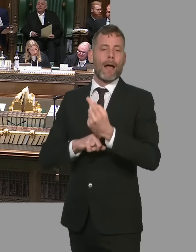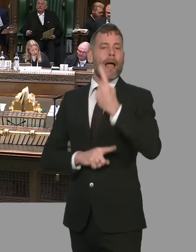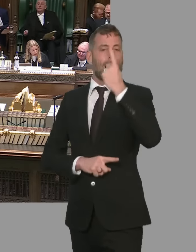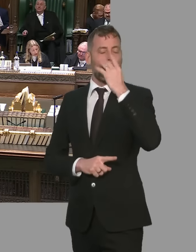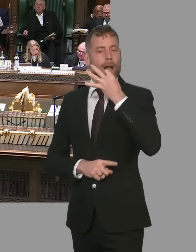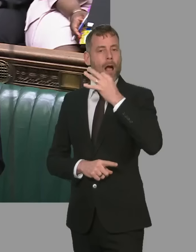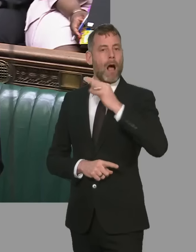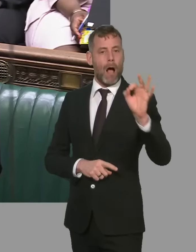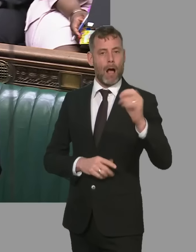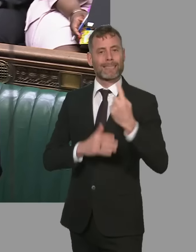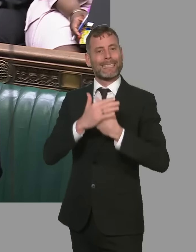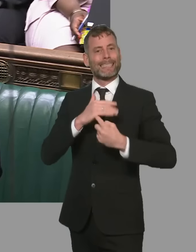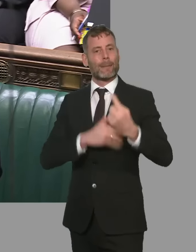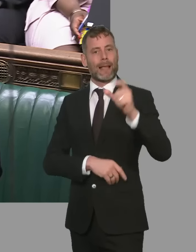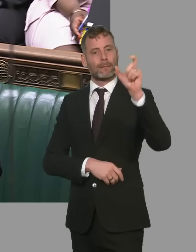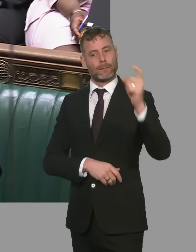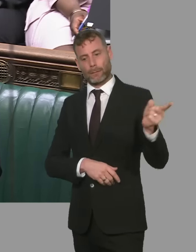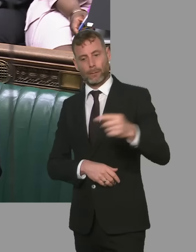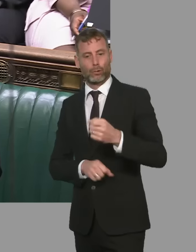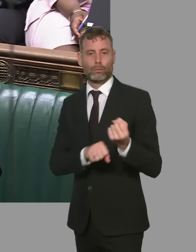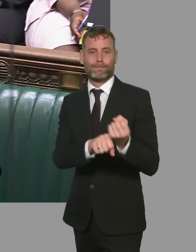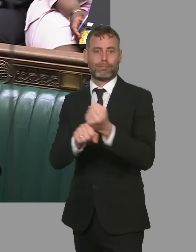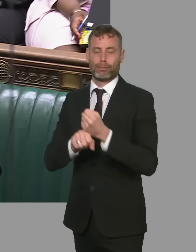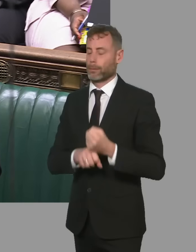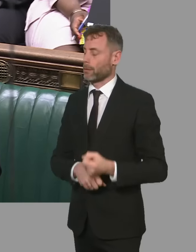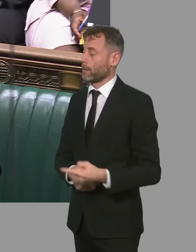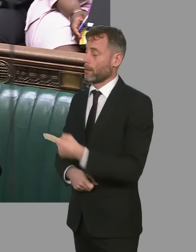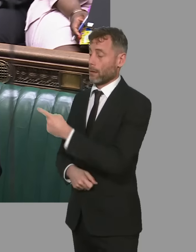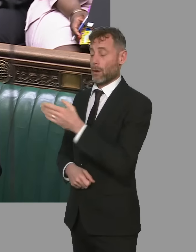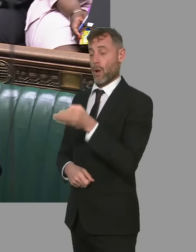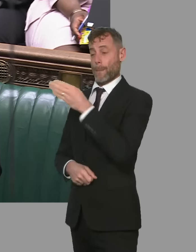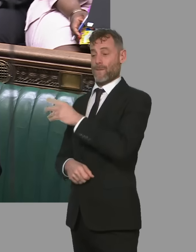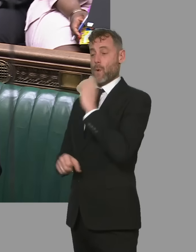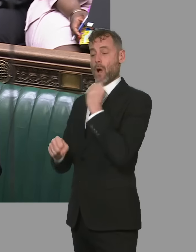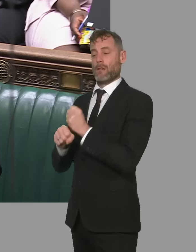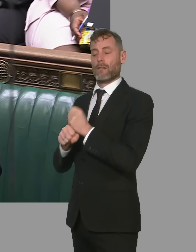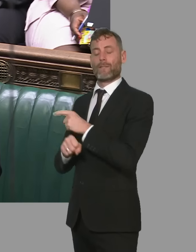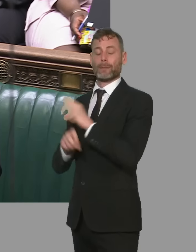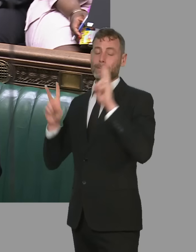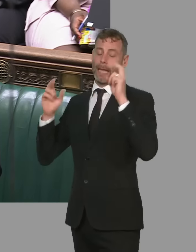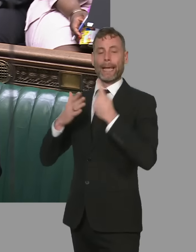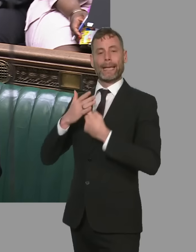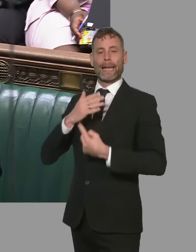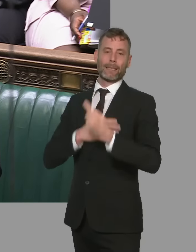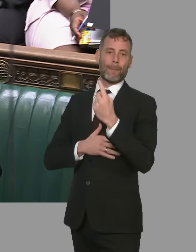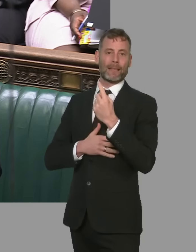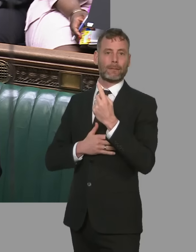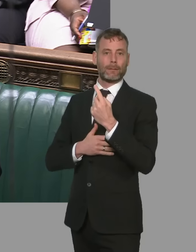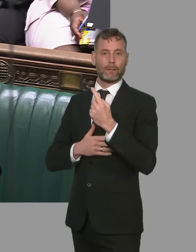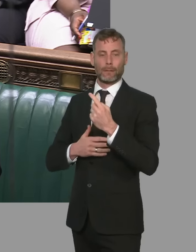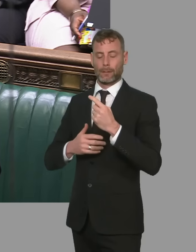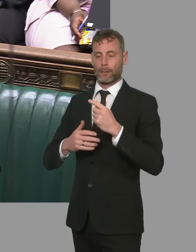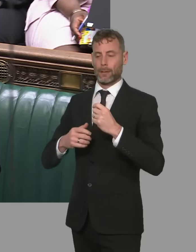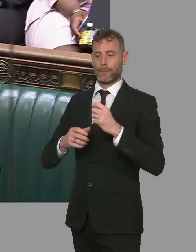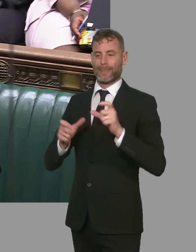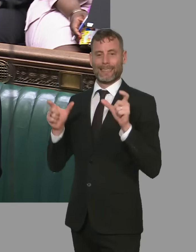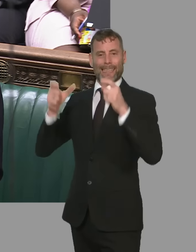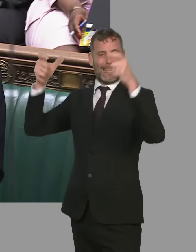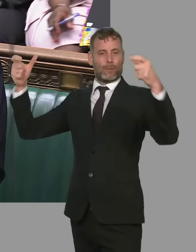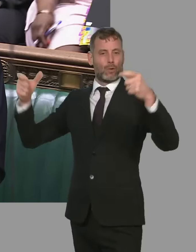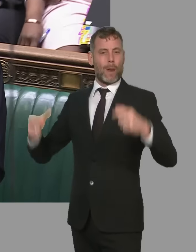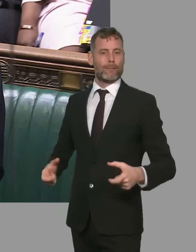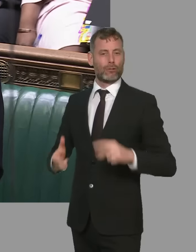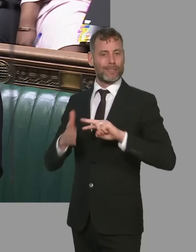insulation schemes show unacceptable levels of failings. We've acted to make sure poor quality installations are